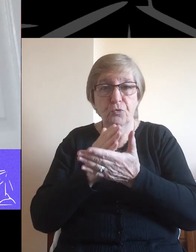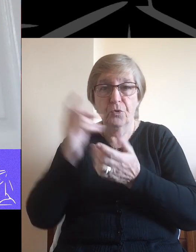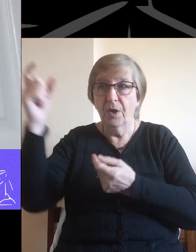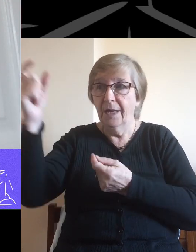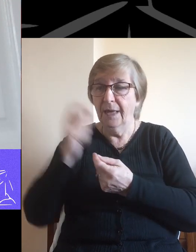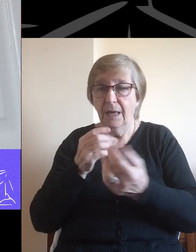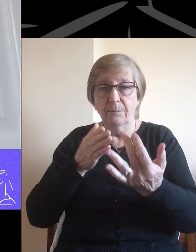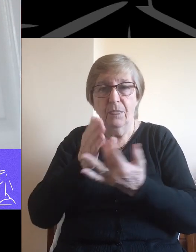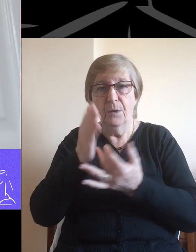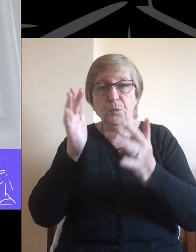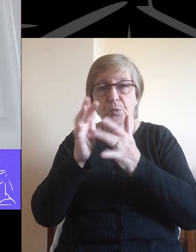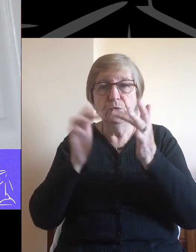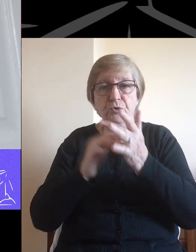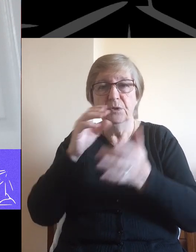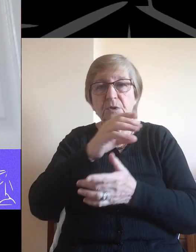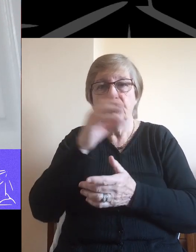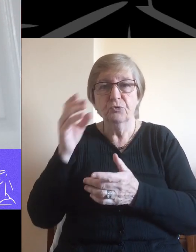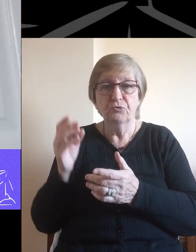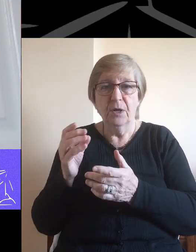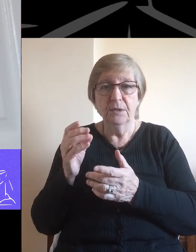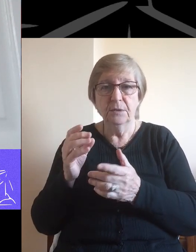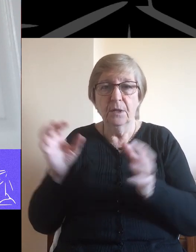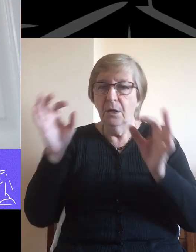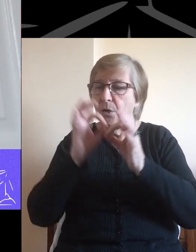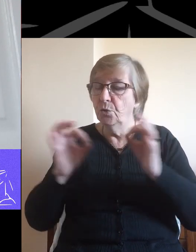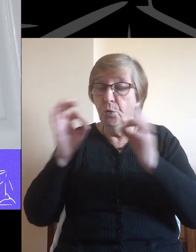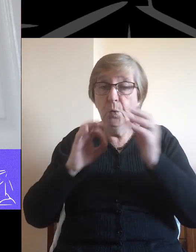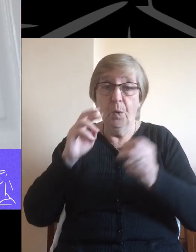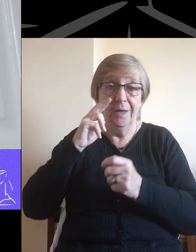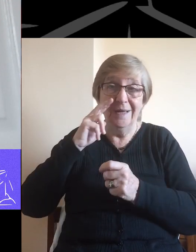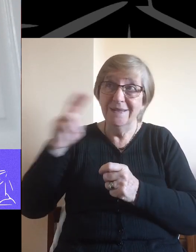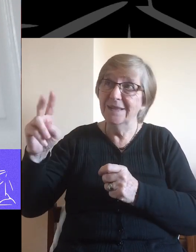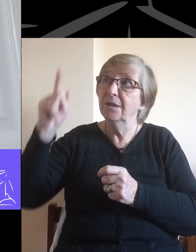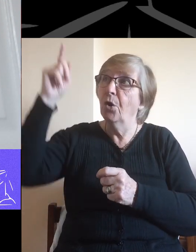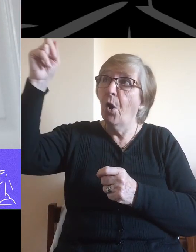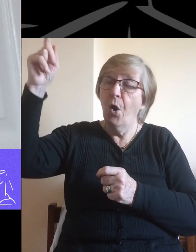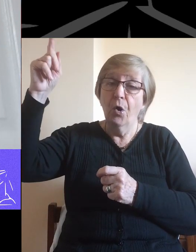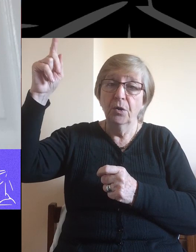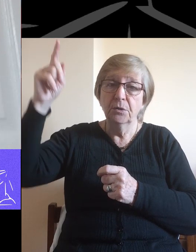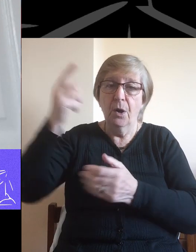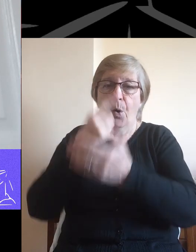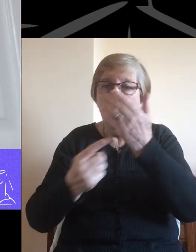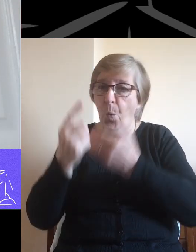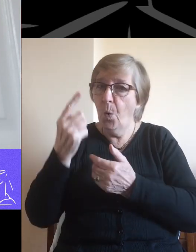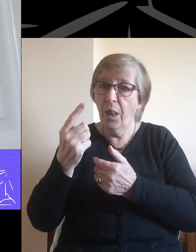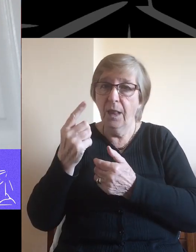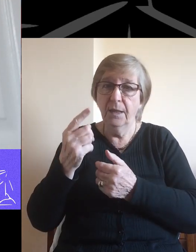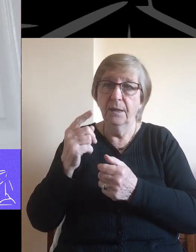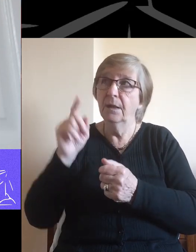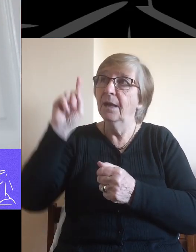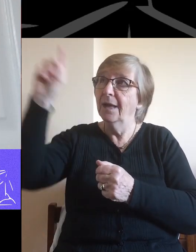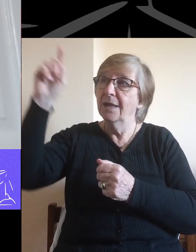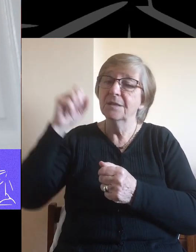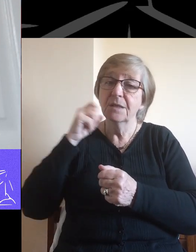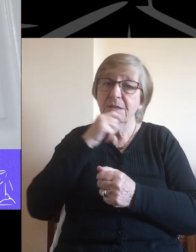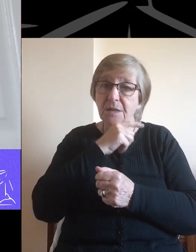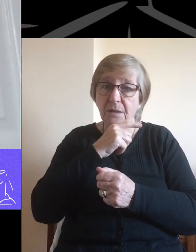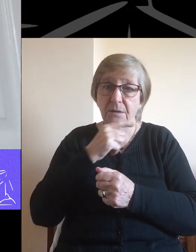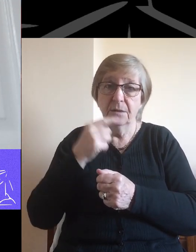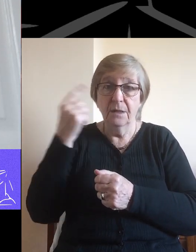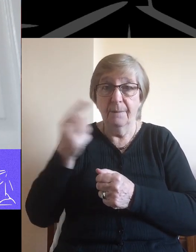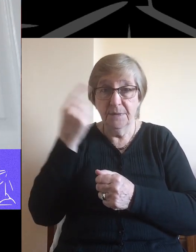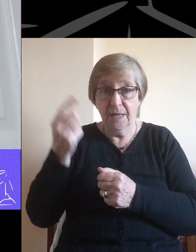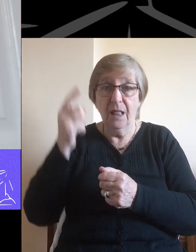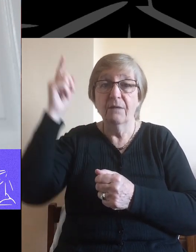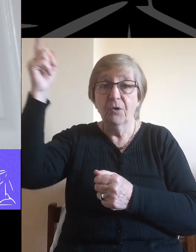Grace and truth came through Jesus Christ. No one has ever seen God, but the one and